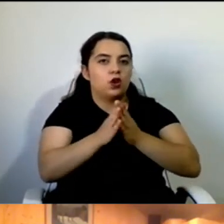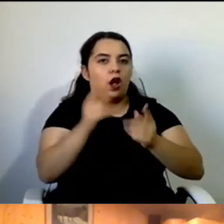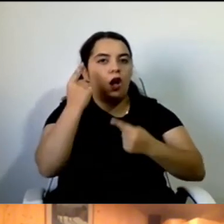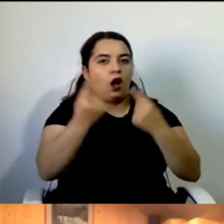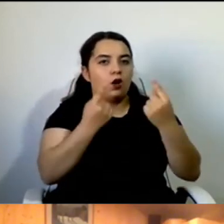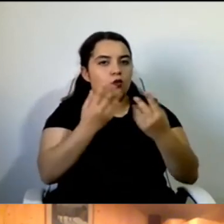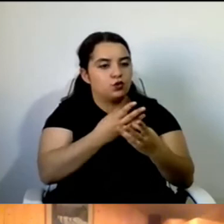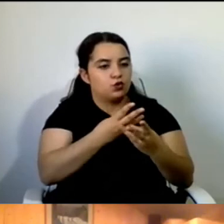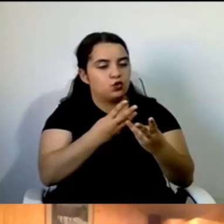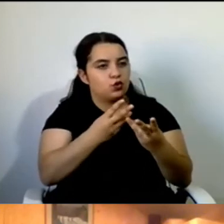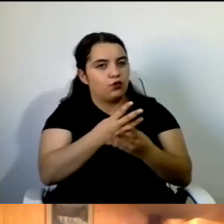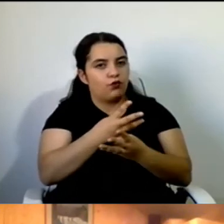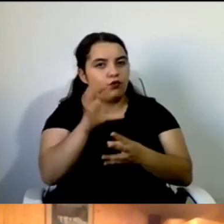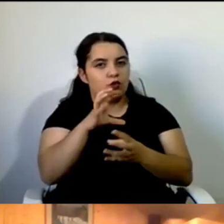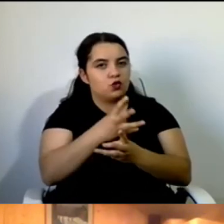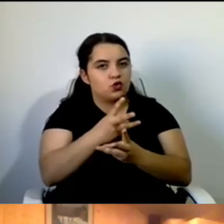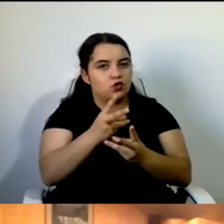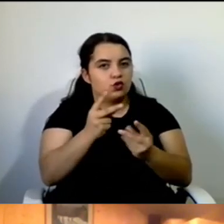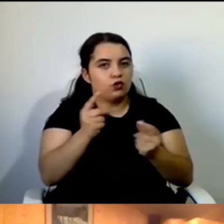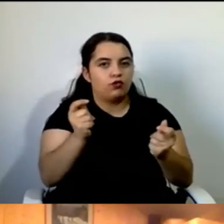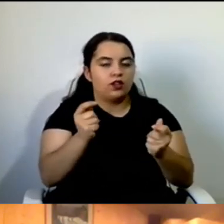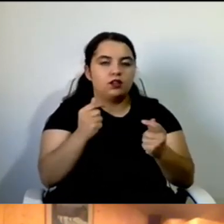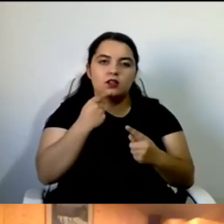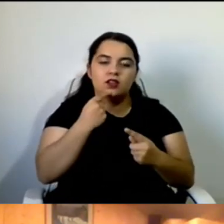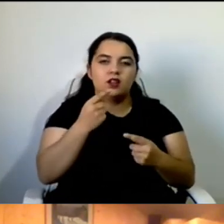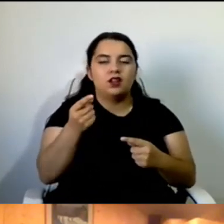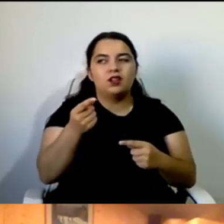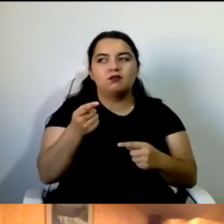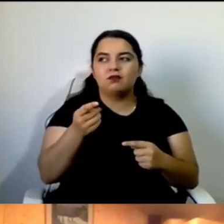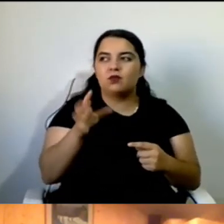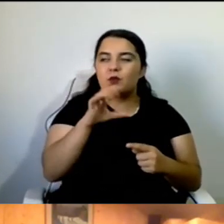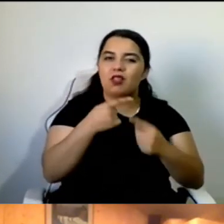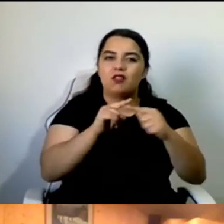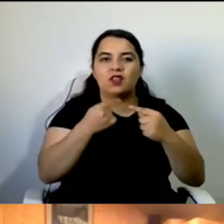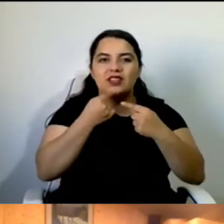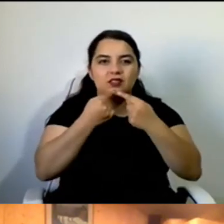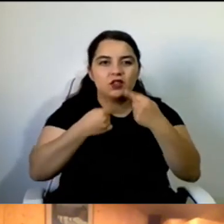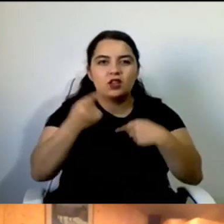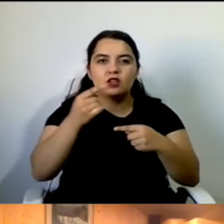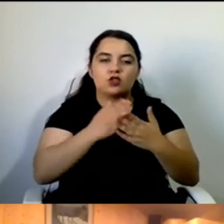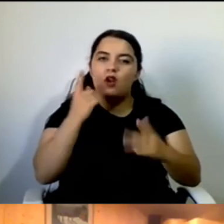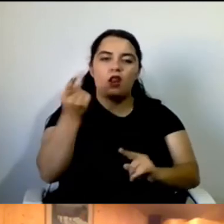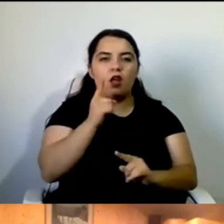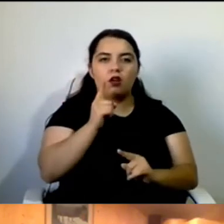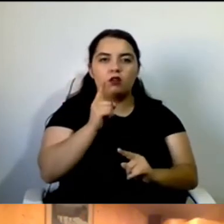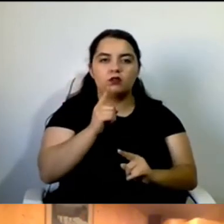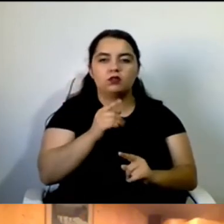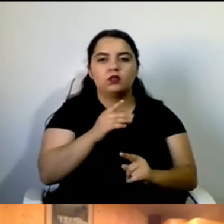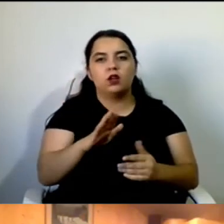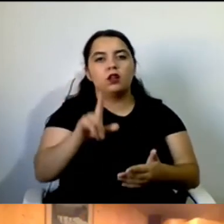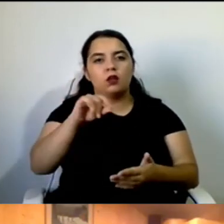propose what you need. And with the first part of that was a kind of PM or